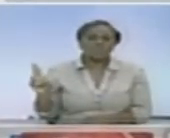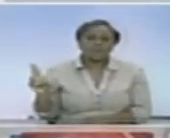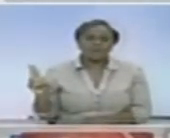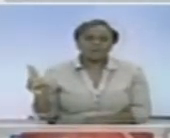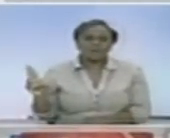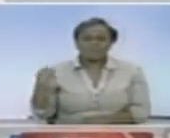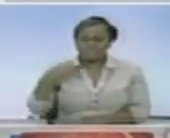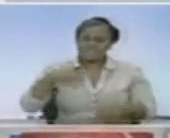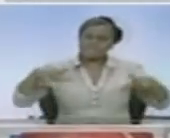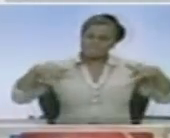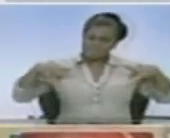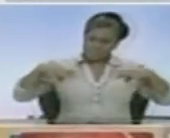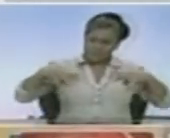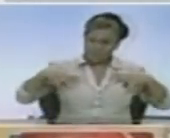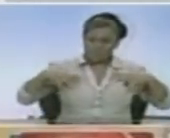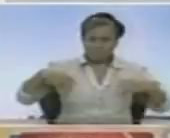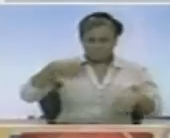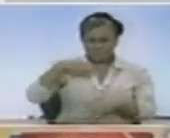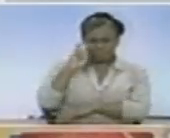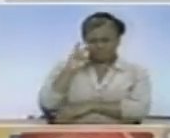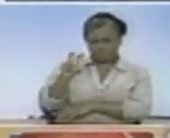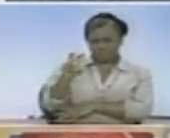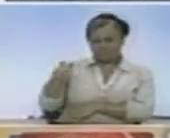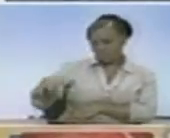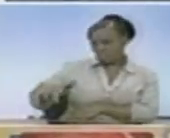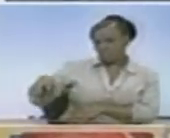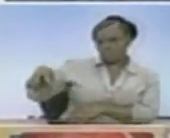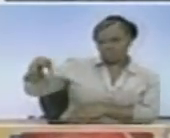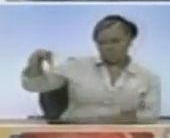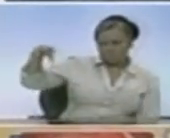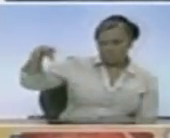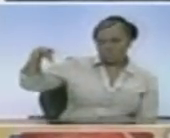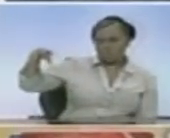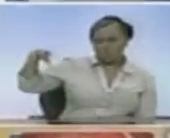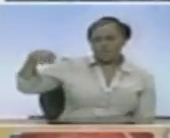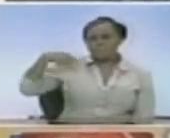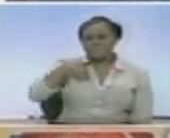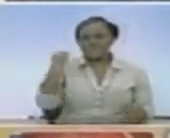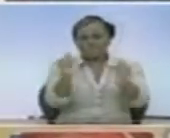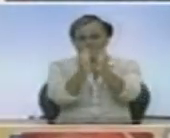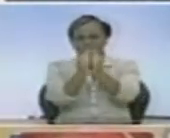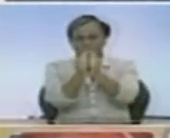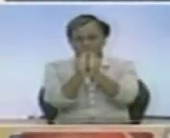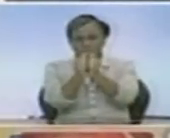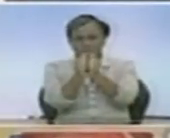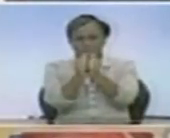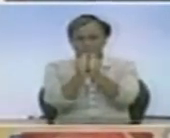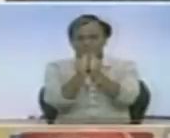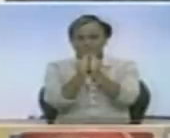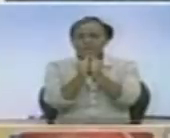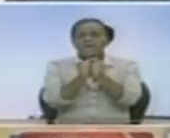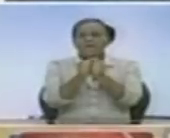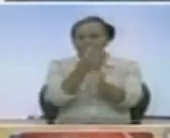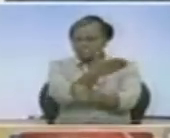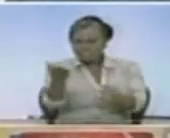I am proud that I have watched them grow, and I was with them there all their time,